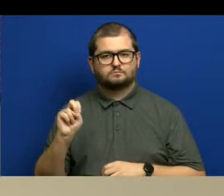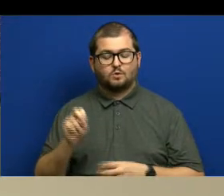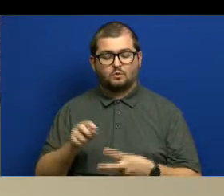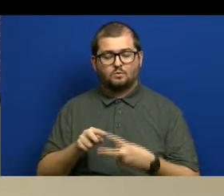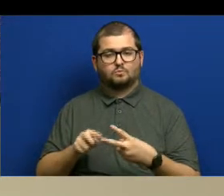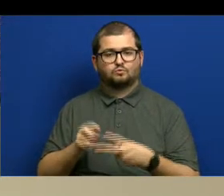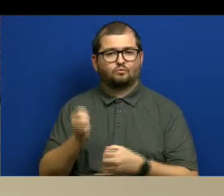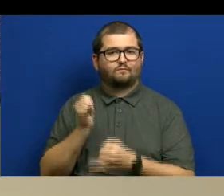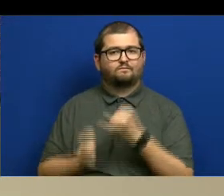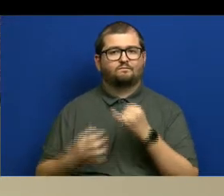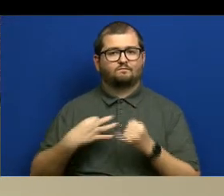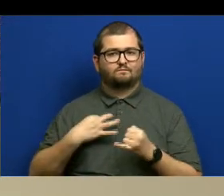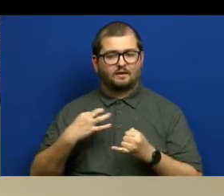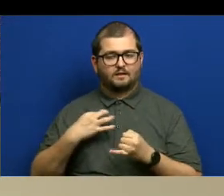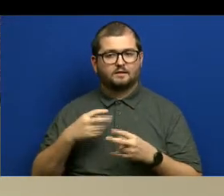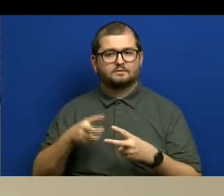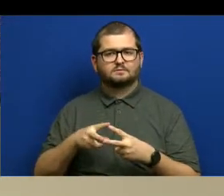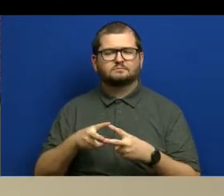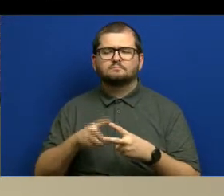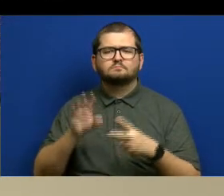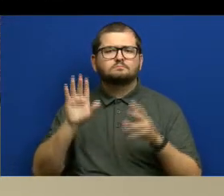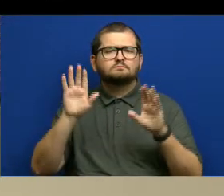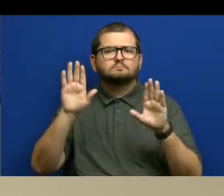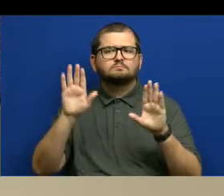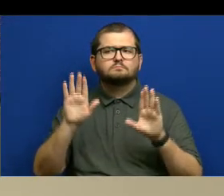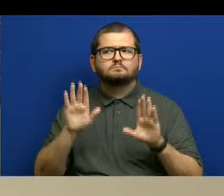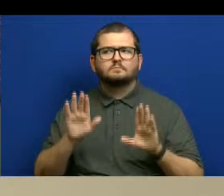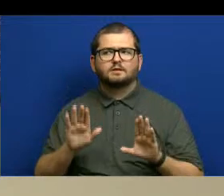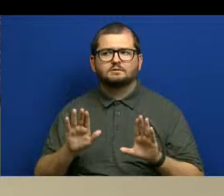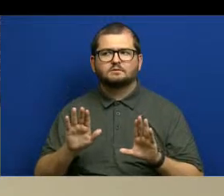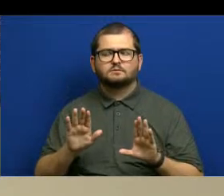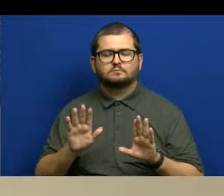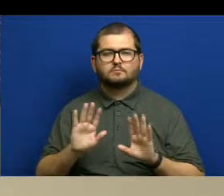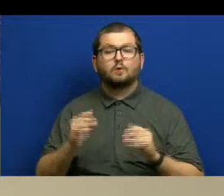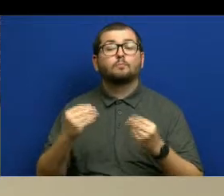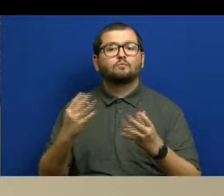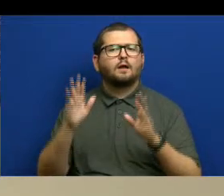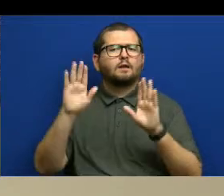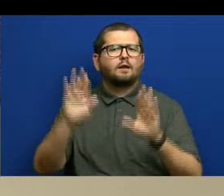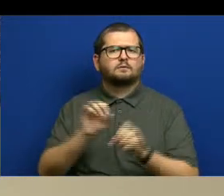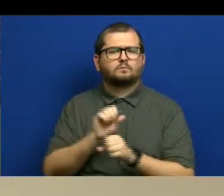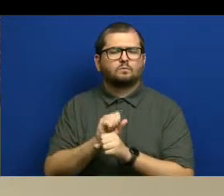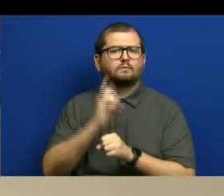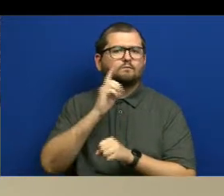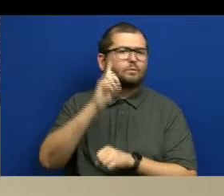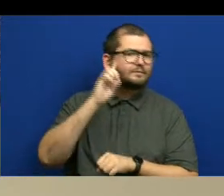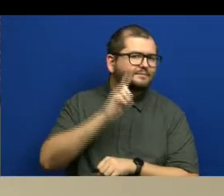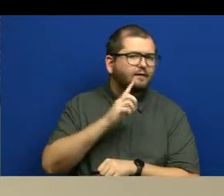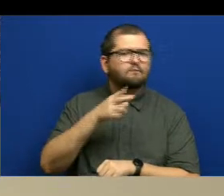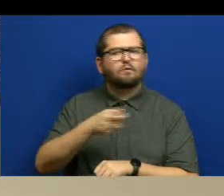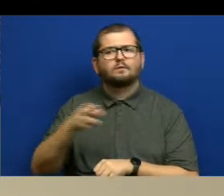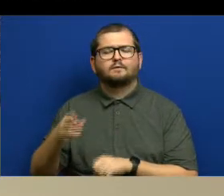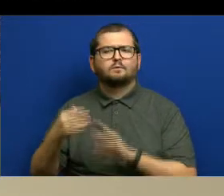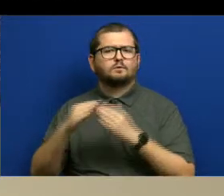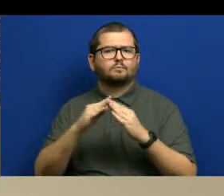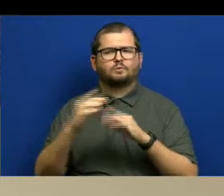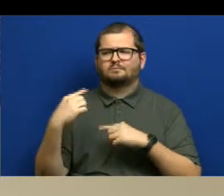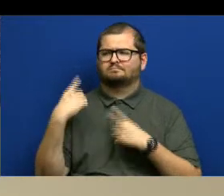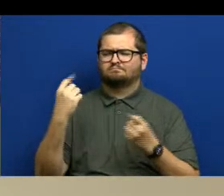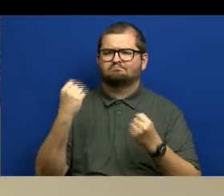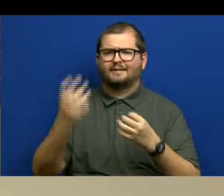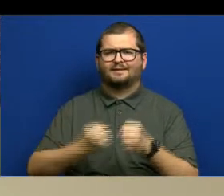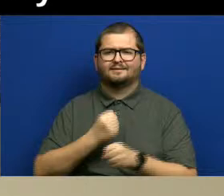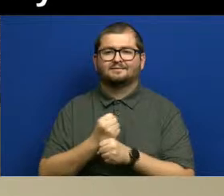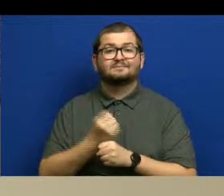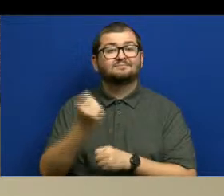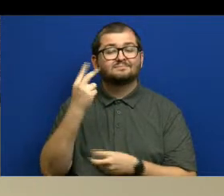finalists for the executive directors are excellent, have provided excellent work in the deaf and hard of hearing community for many years,